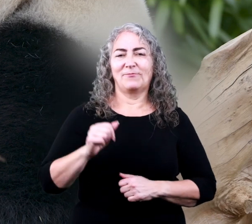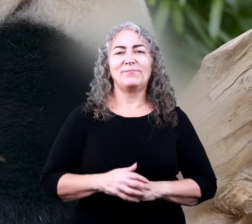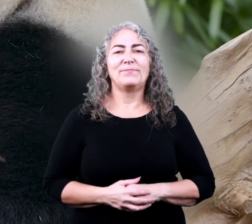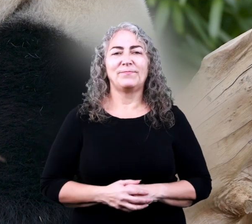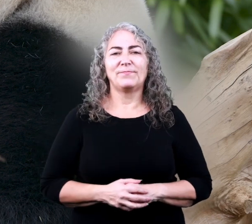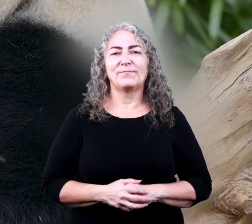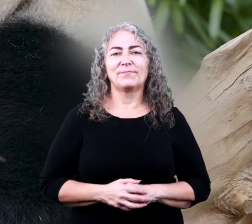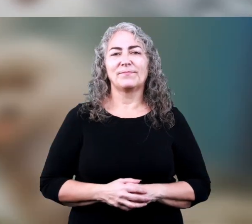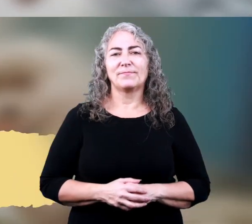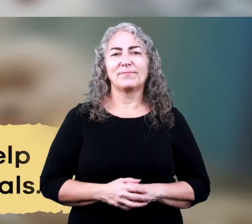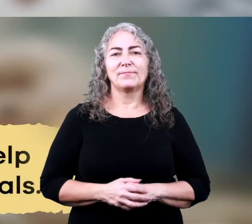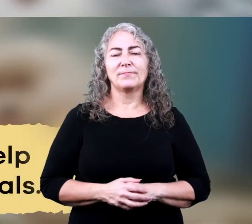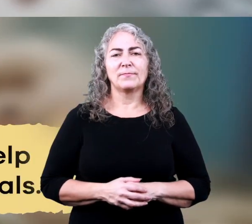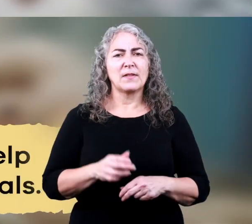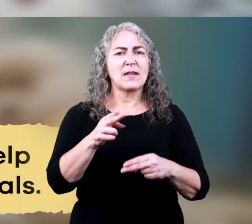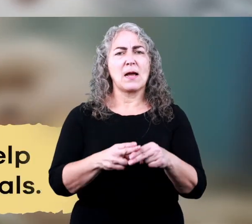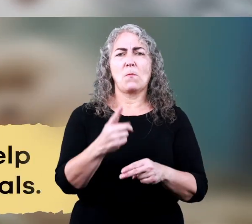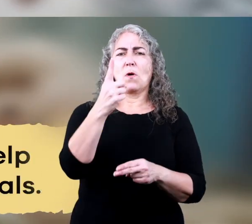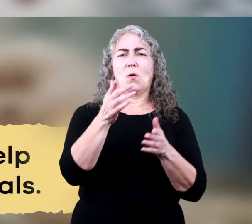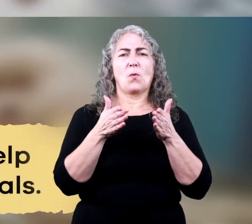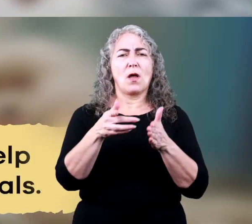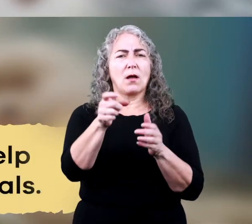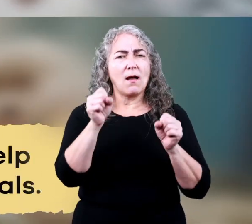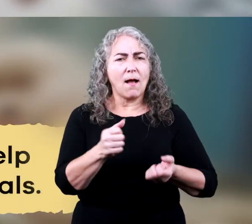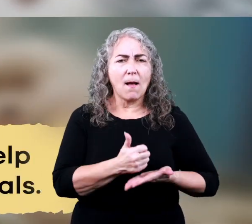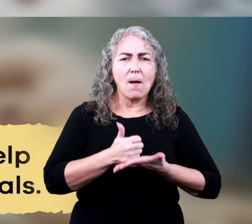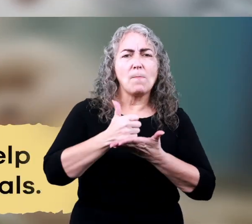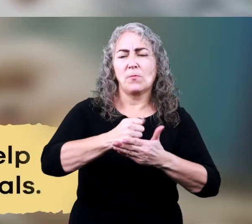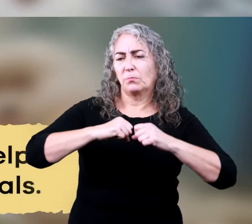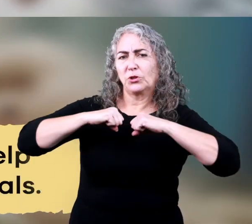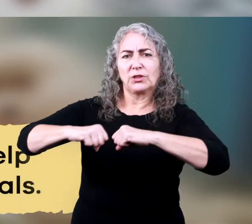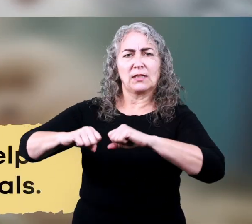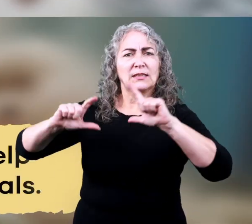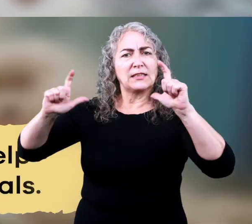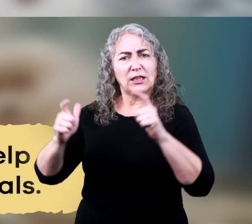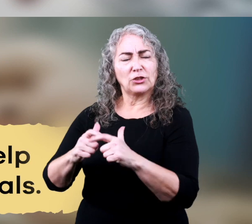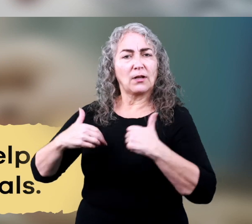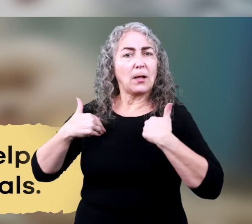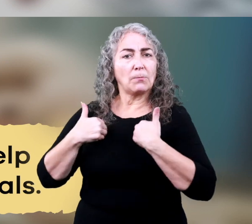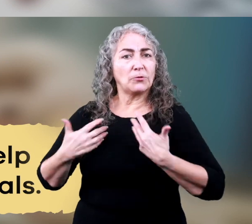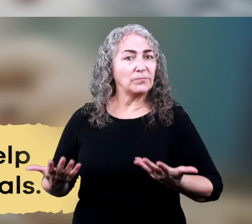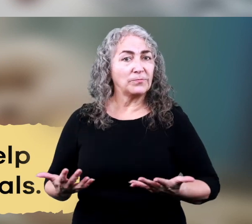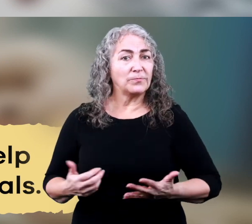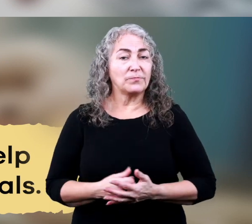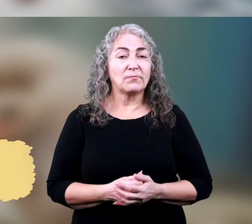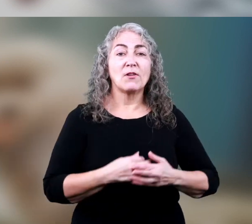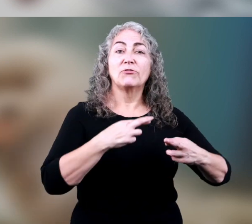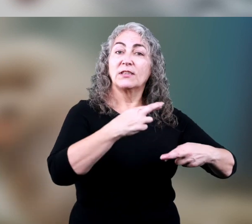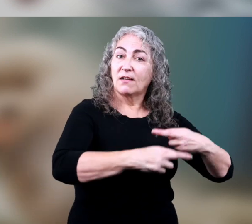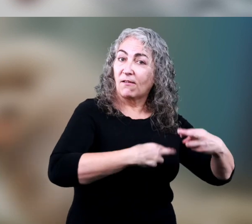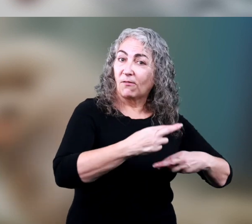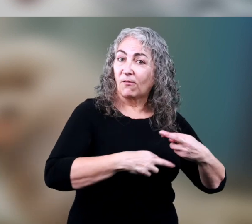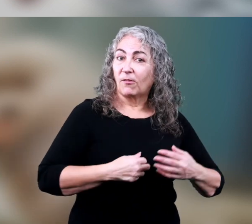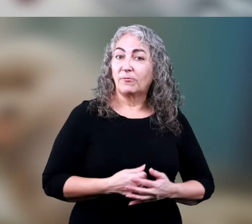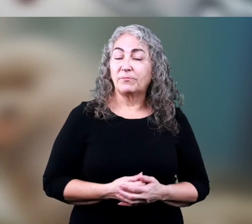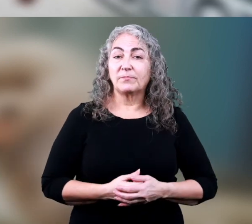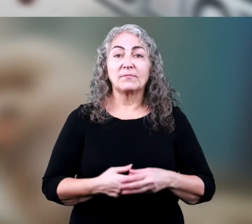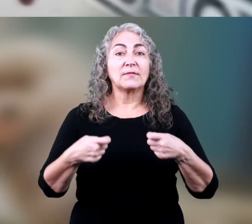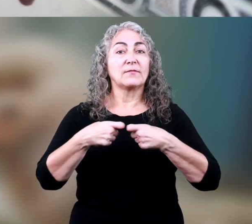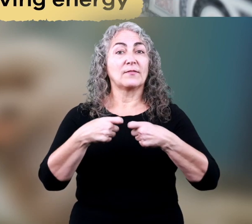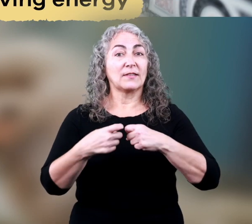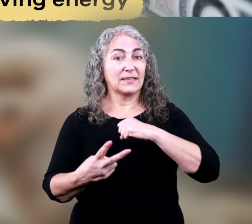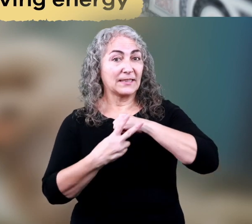name one way you can help protect endangered animals recycling